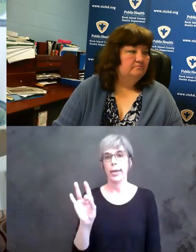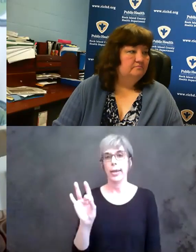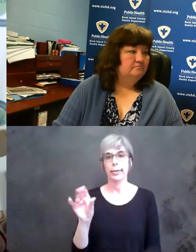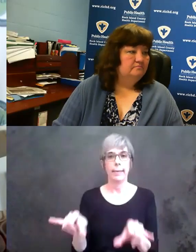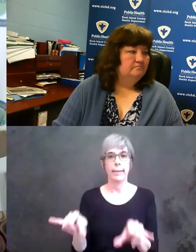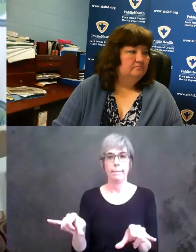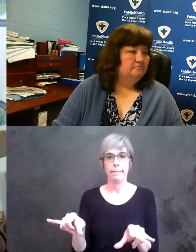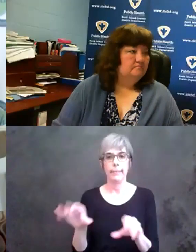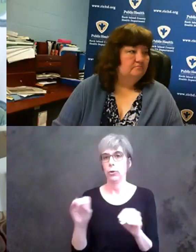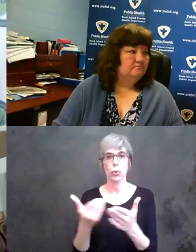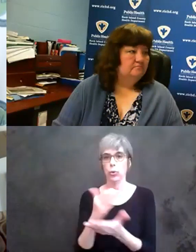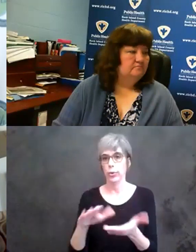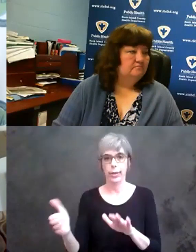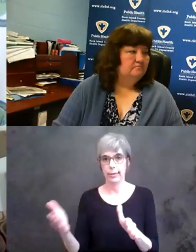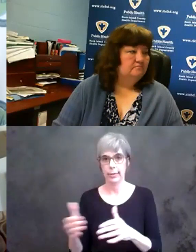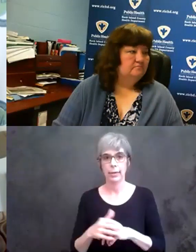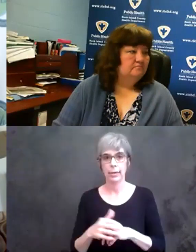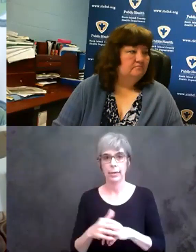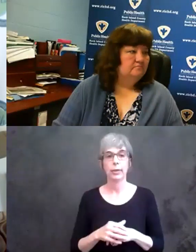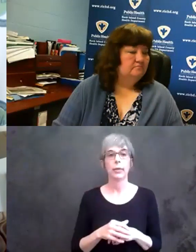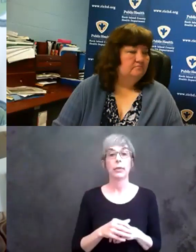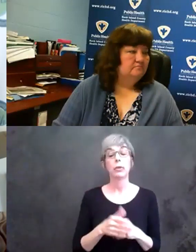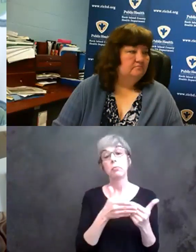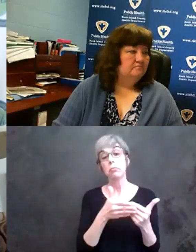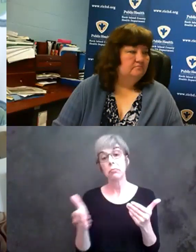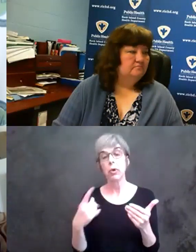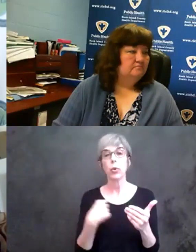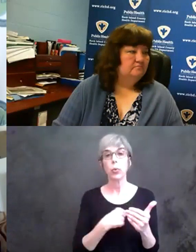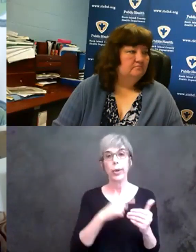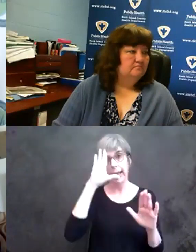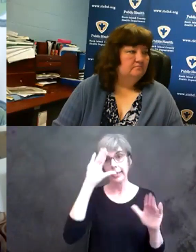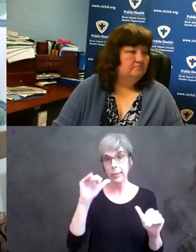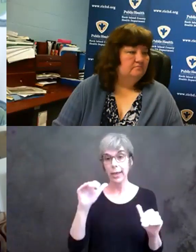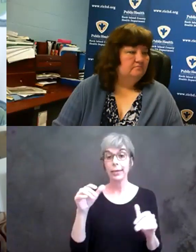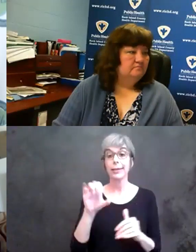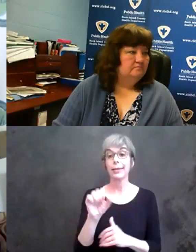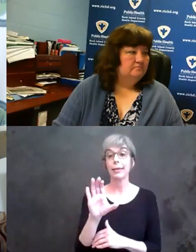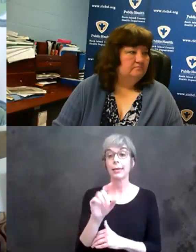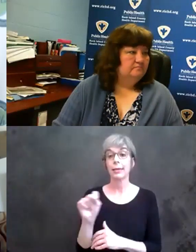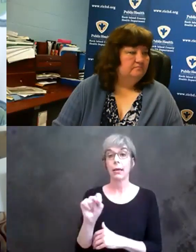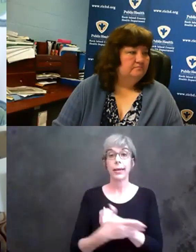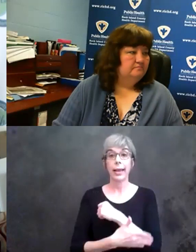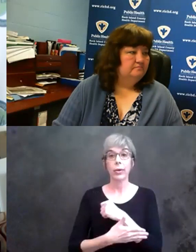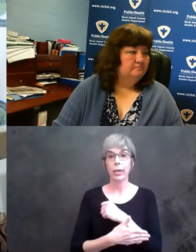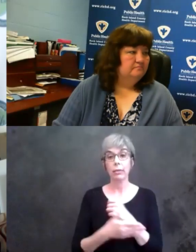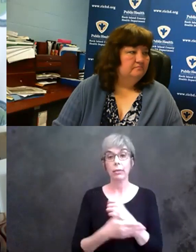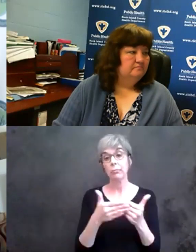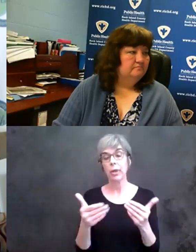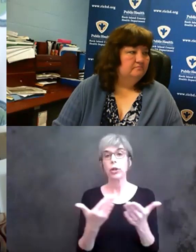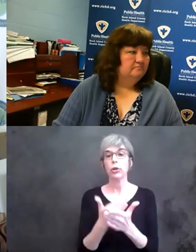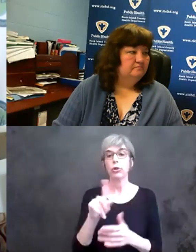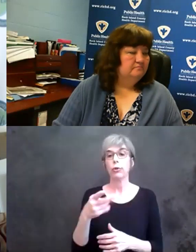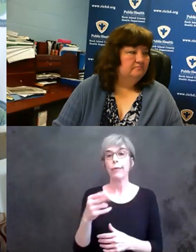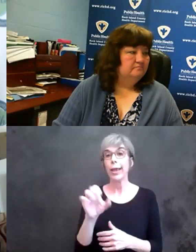So as we anticipate entering a new phase of the COVID-19 pandemic in Scott County, with the potential opening of